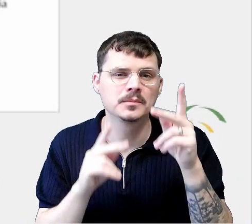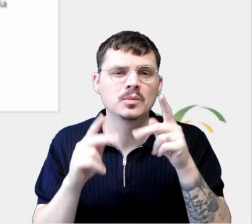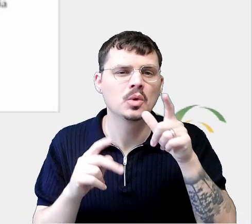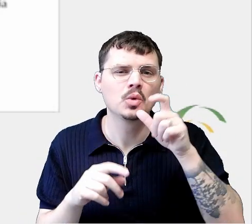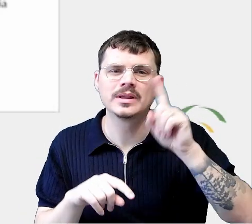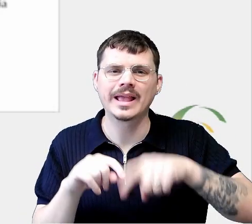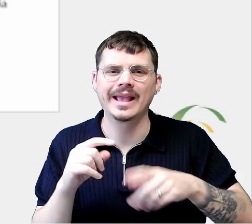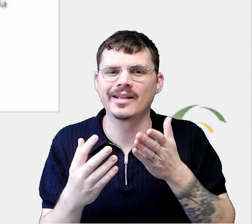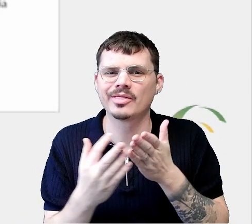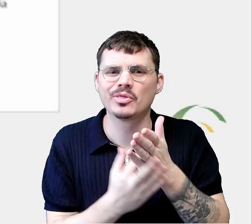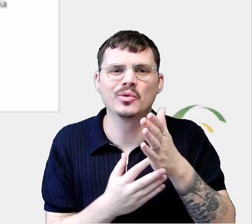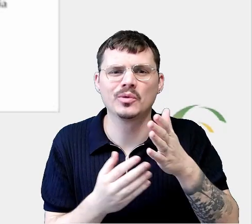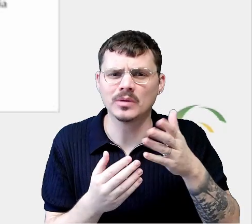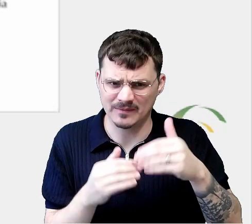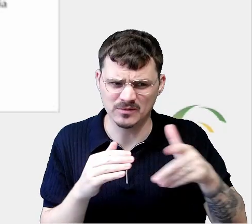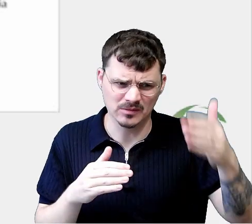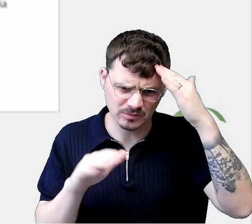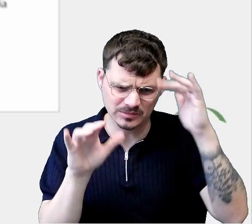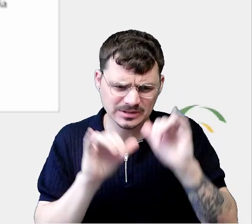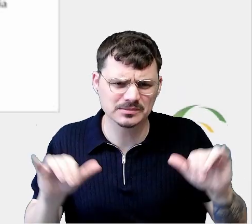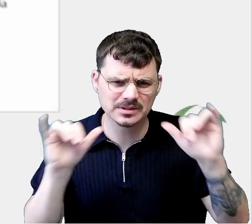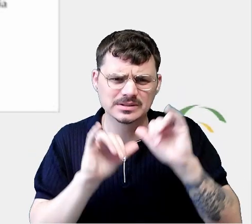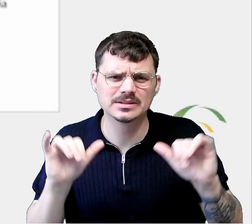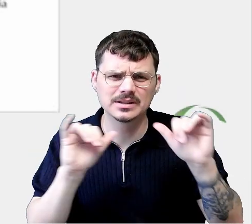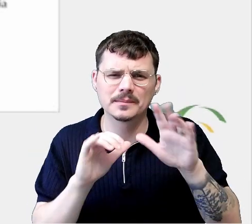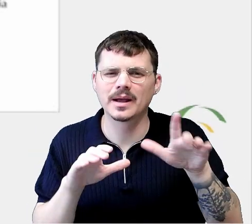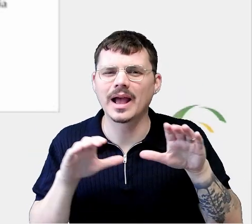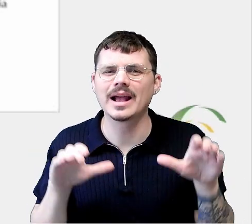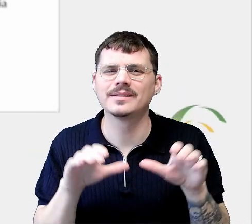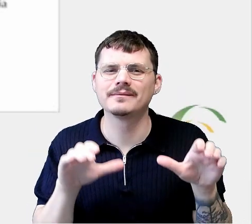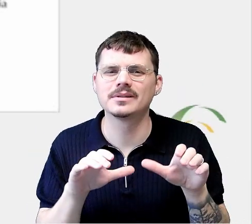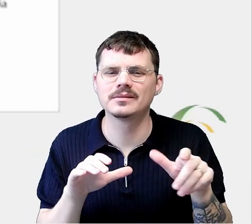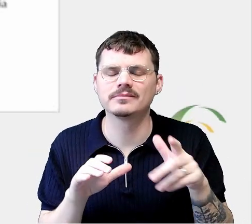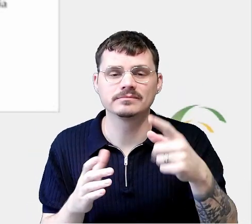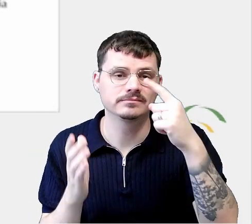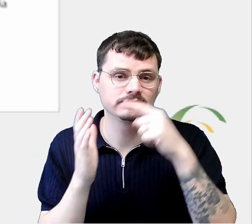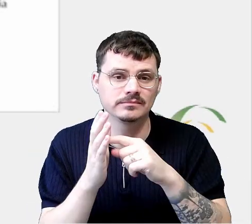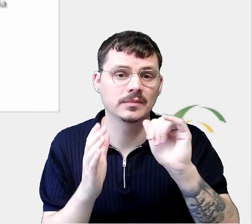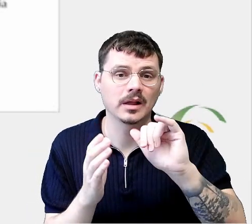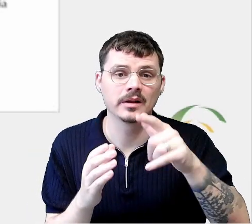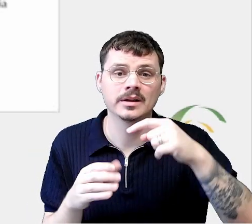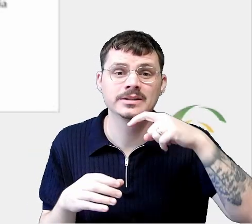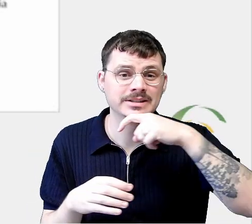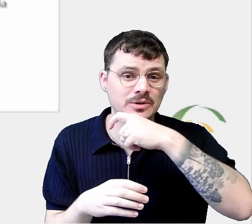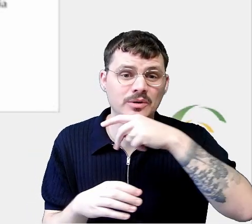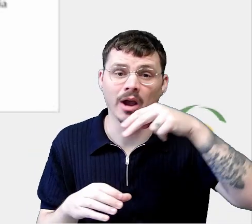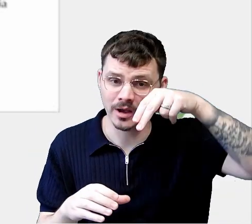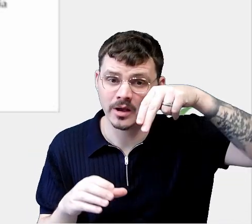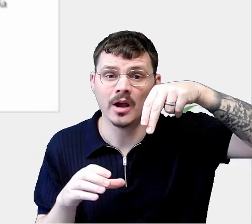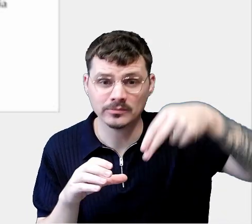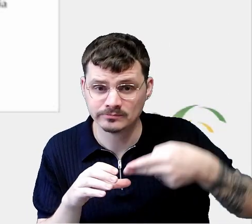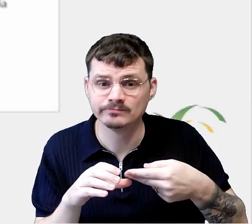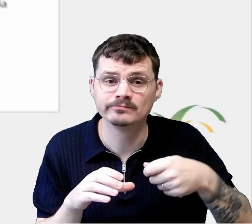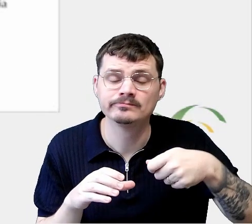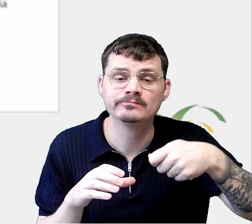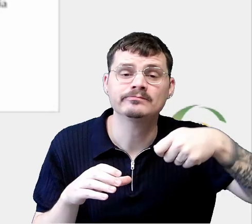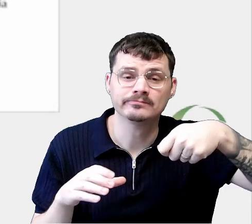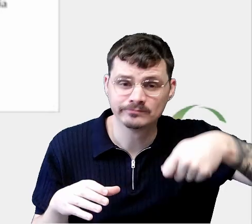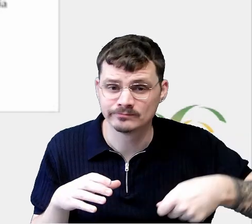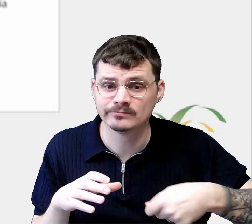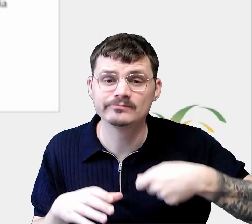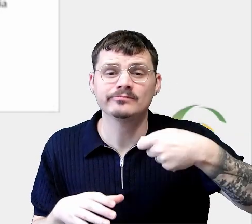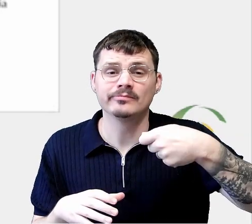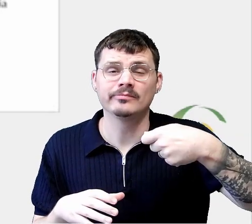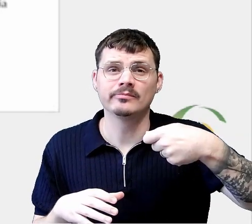can't quite get all the way through a familiar activity. They can get the spoon in the cereal, they can get it up about